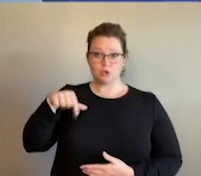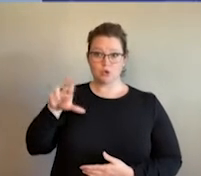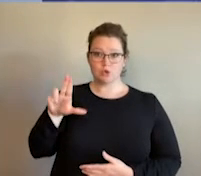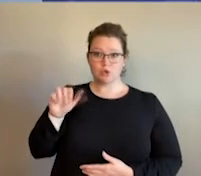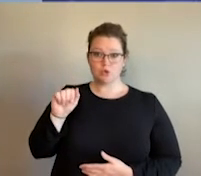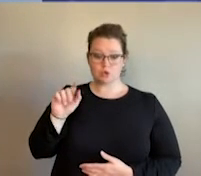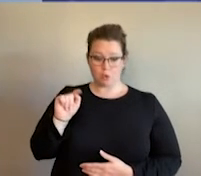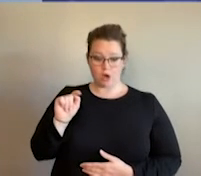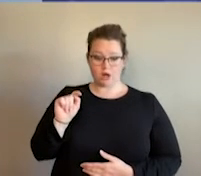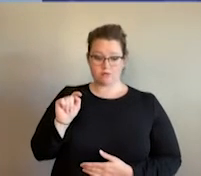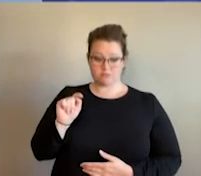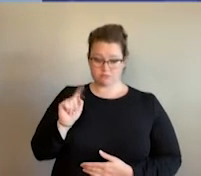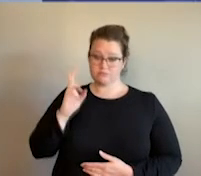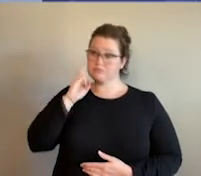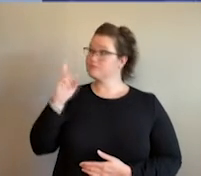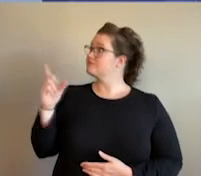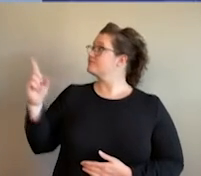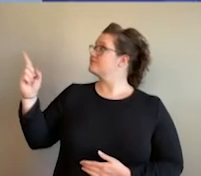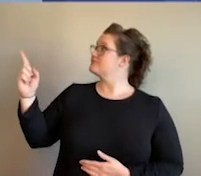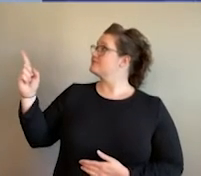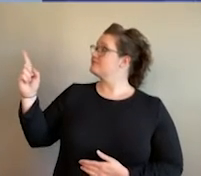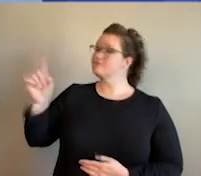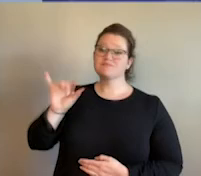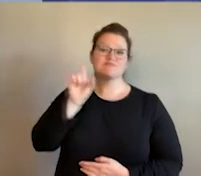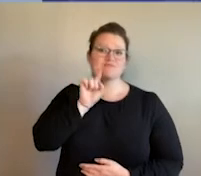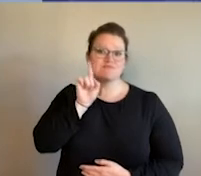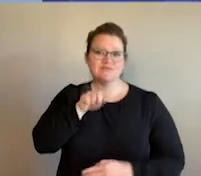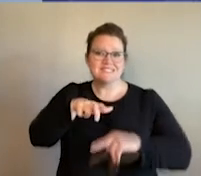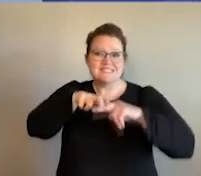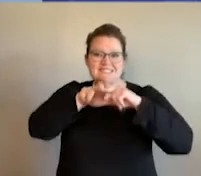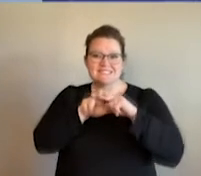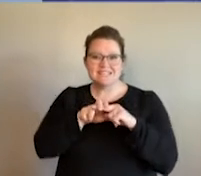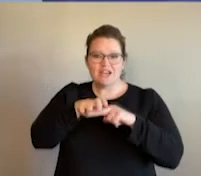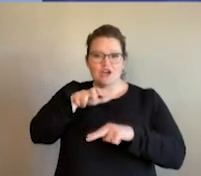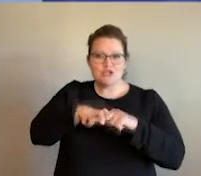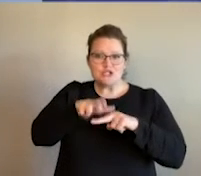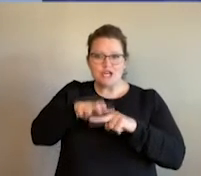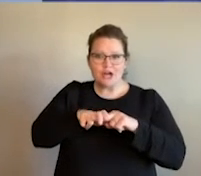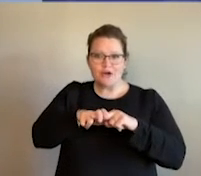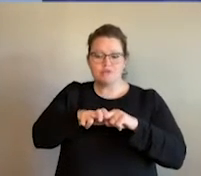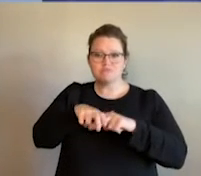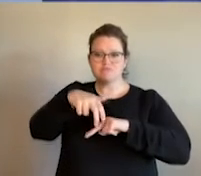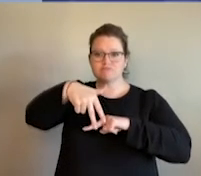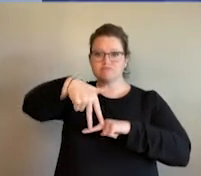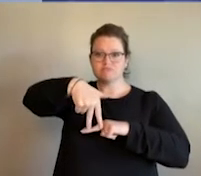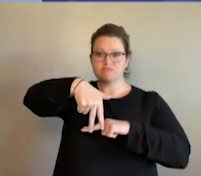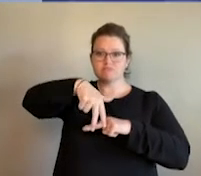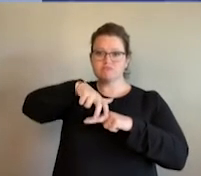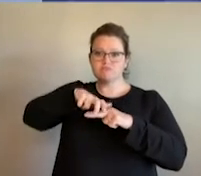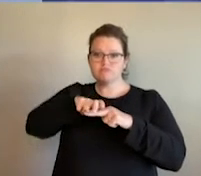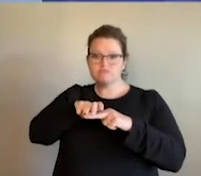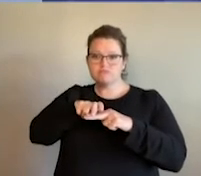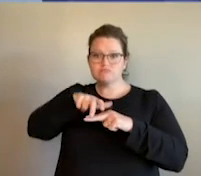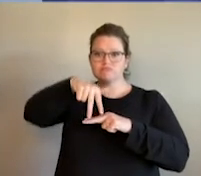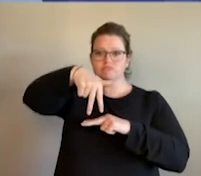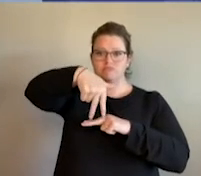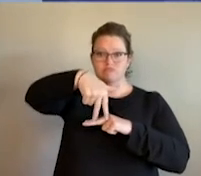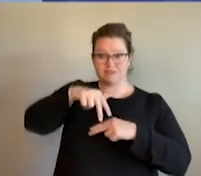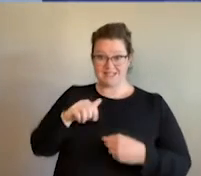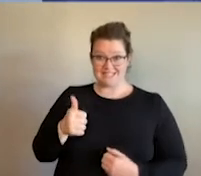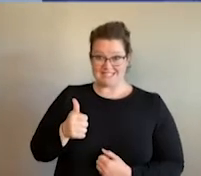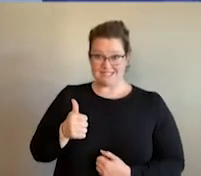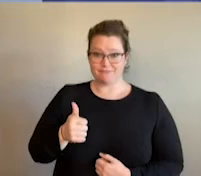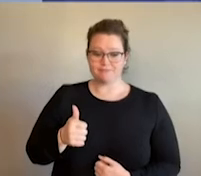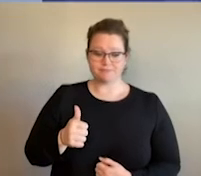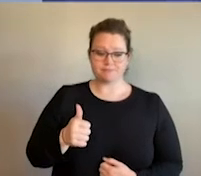you from the side. You sit back in a chair all the way down and stand back up. Okay, let's do 10 of